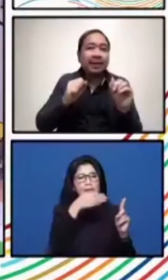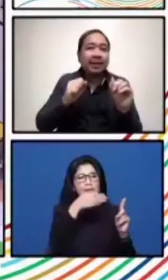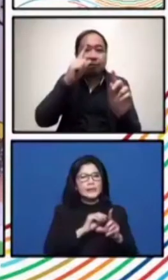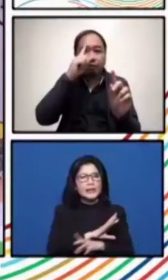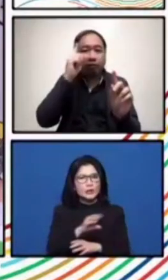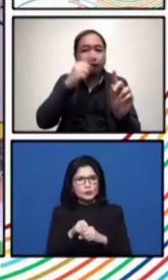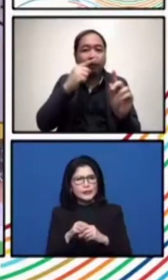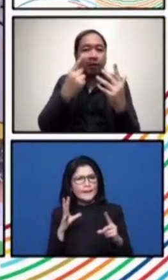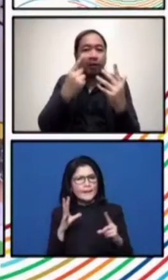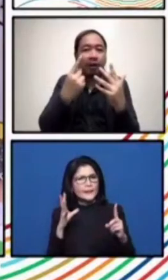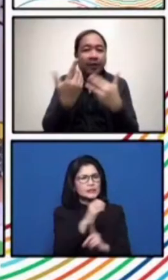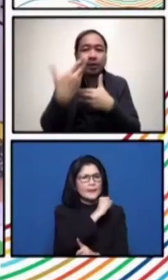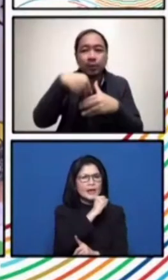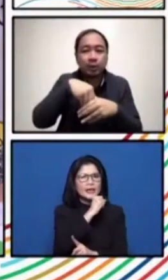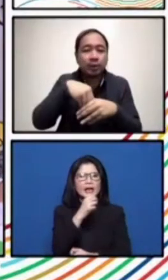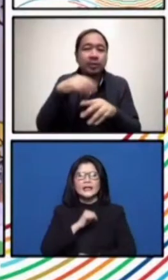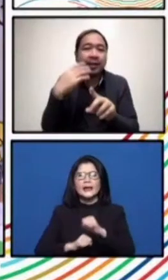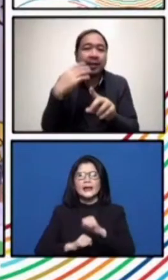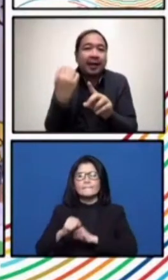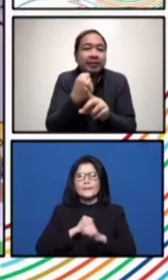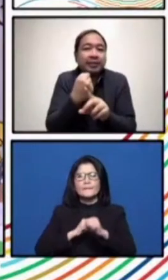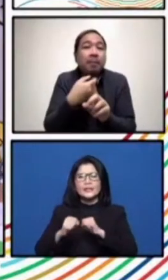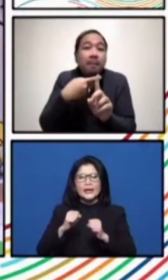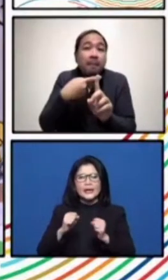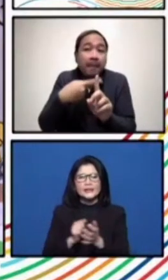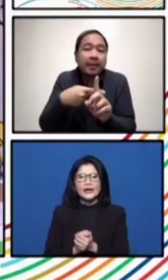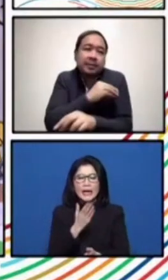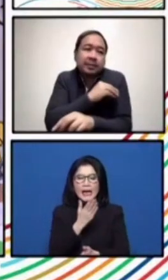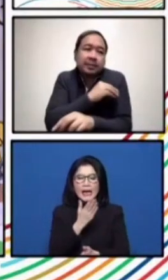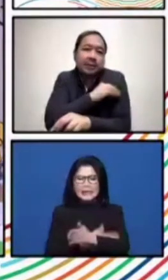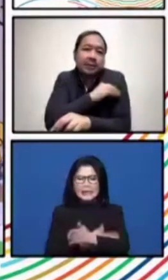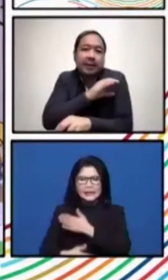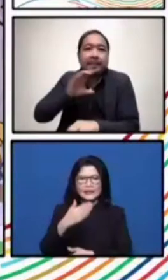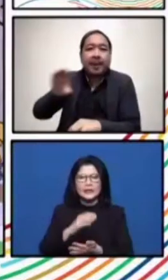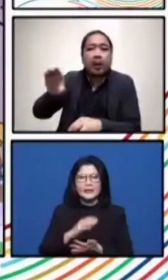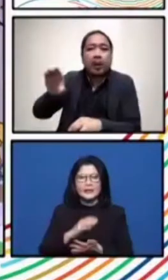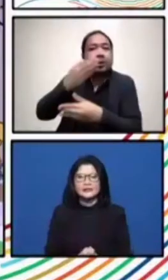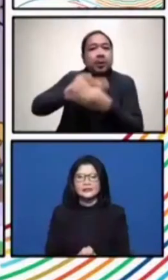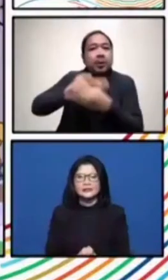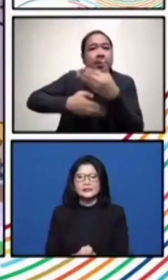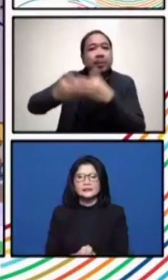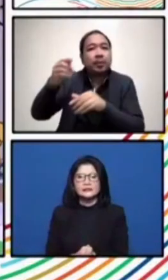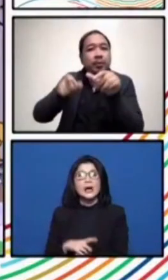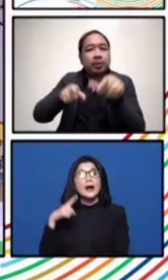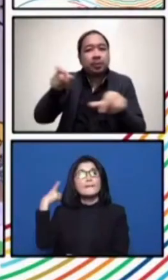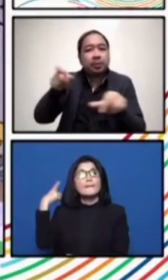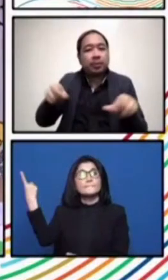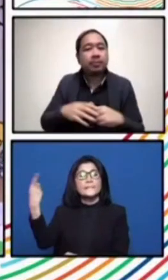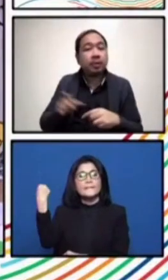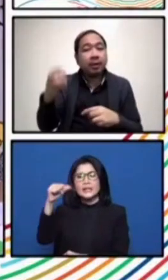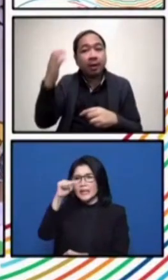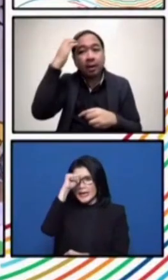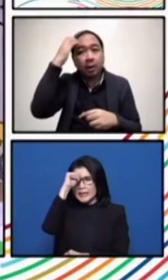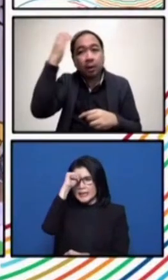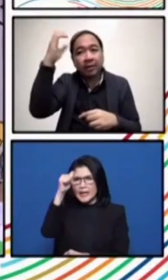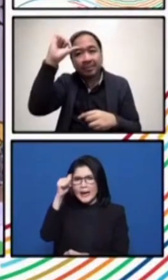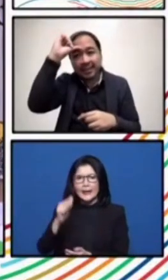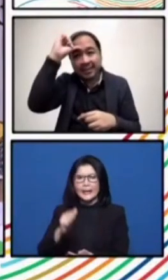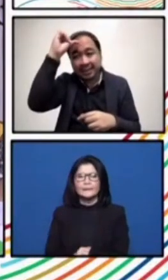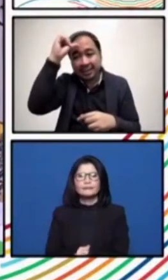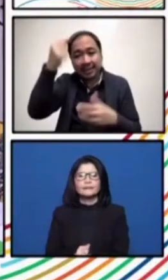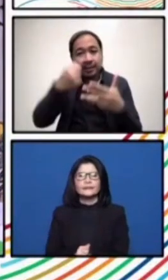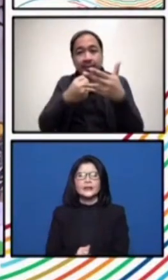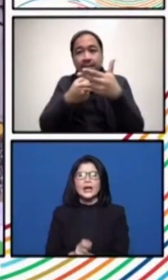empowerment of person with disabilities the top priorities of the government of India for further inclusion and empowerment of